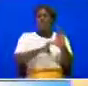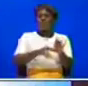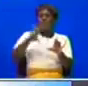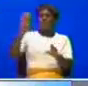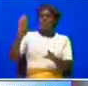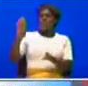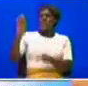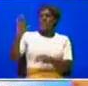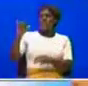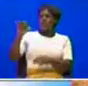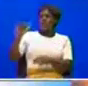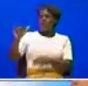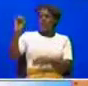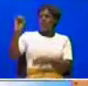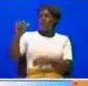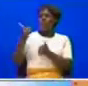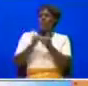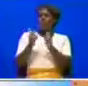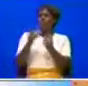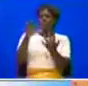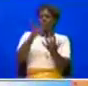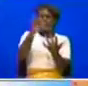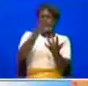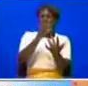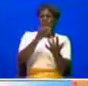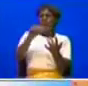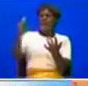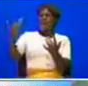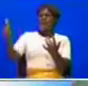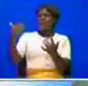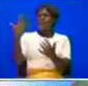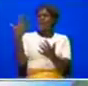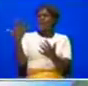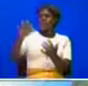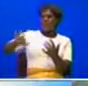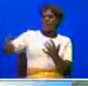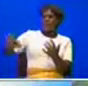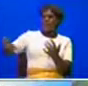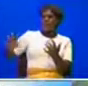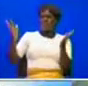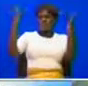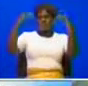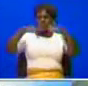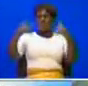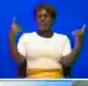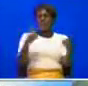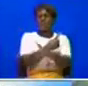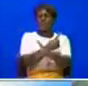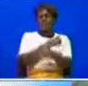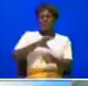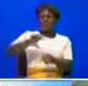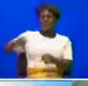TV series for competition with others who will be selected in the other 5 remaining summits to be held in different towns across the